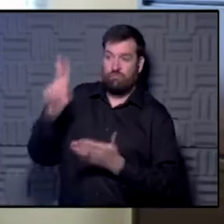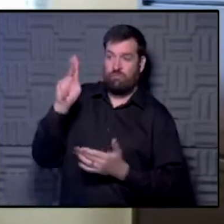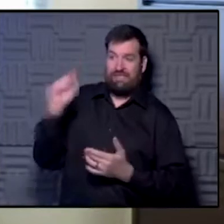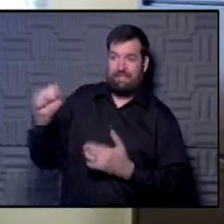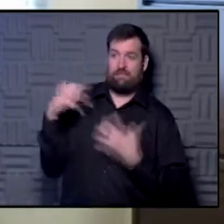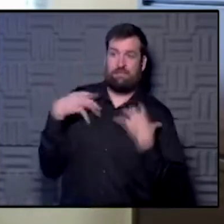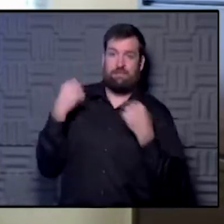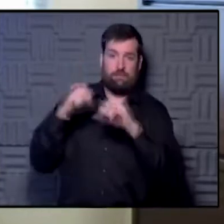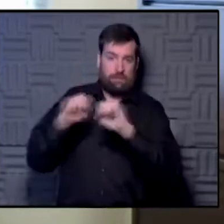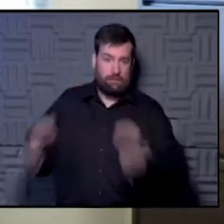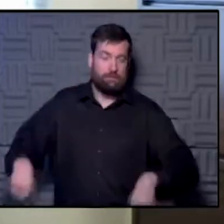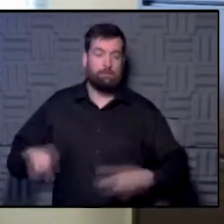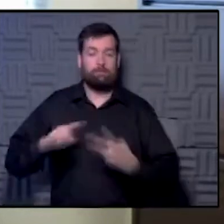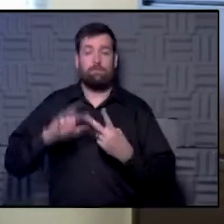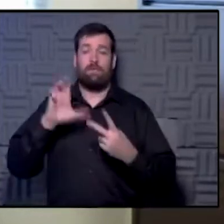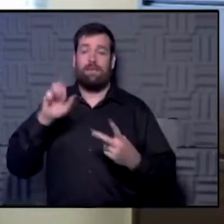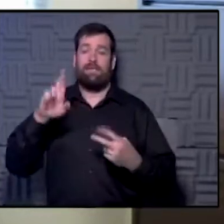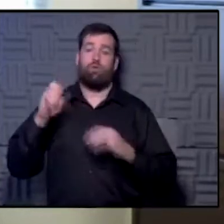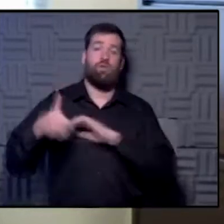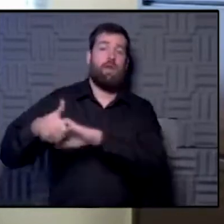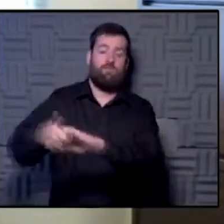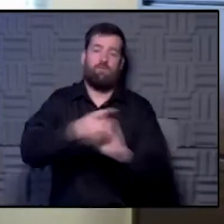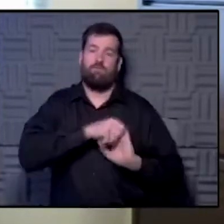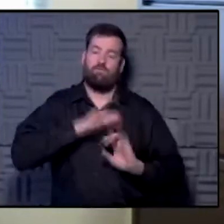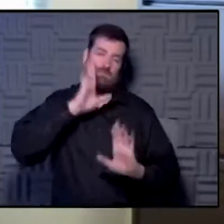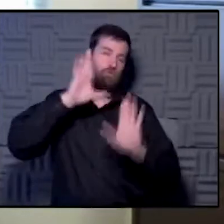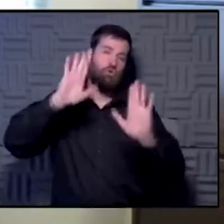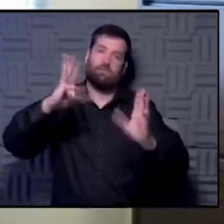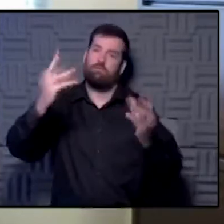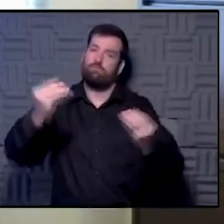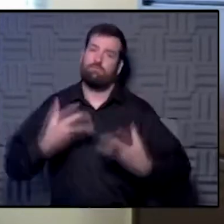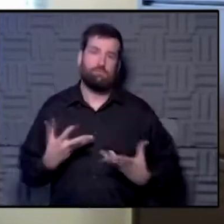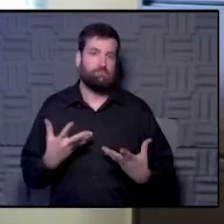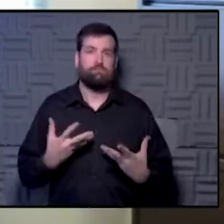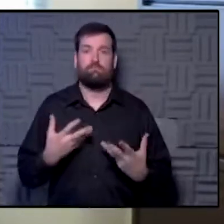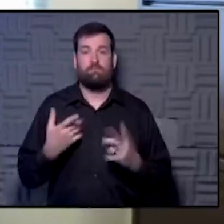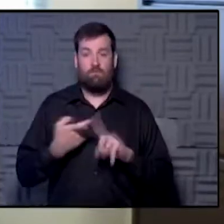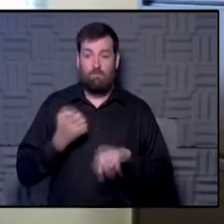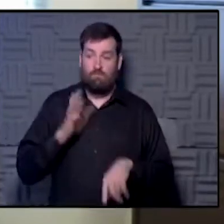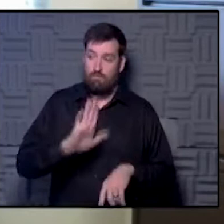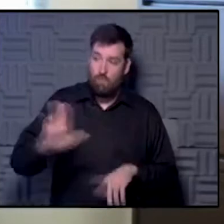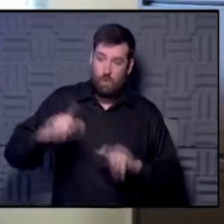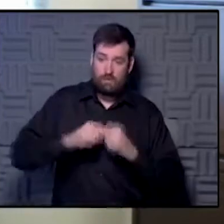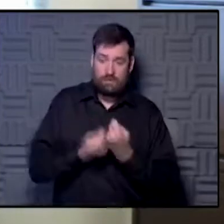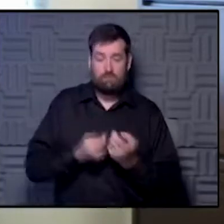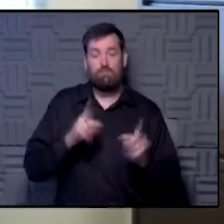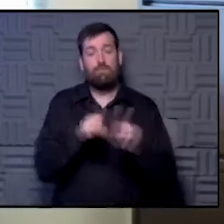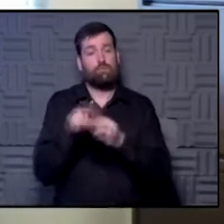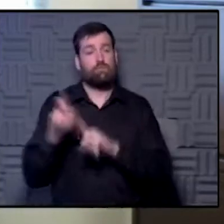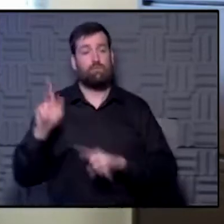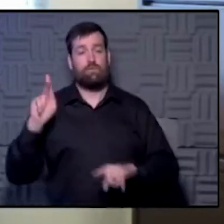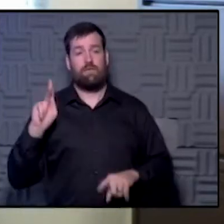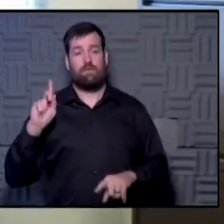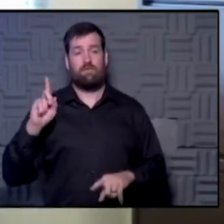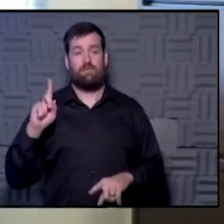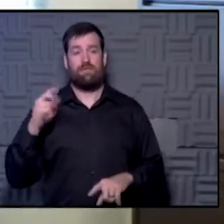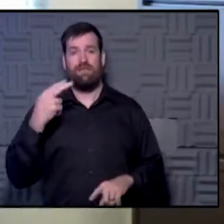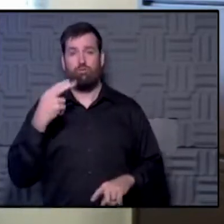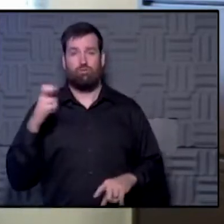System and the Care Collaborative, we get a lot of great information from your team and also from KDHE on proper